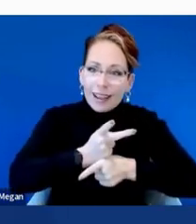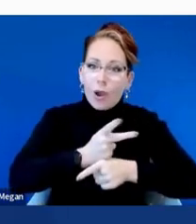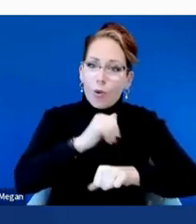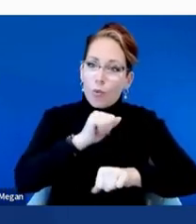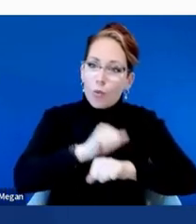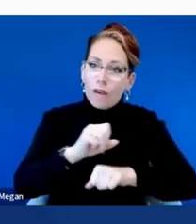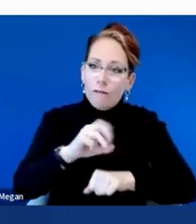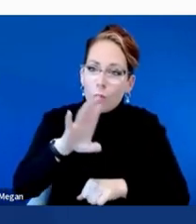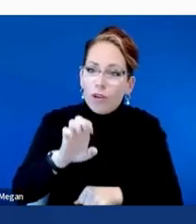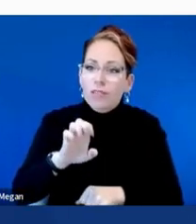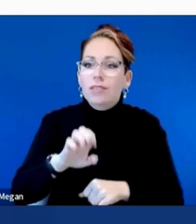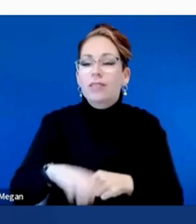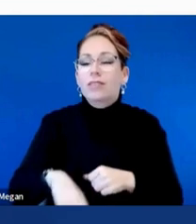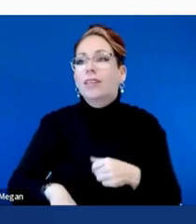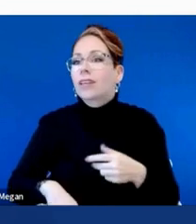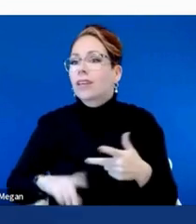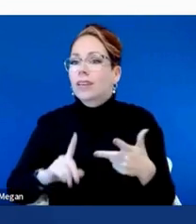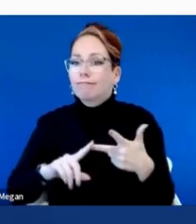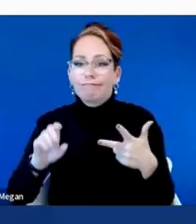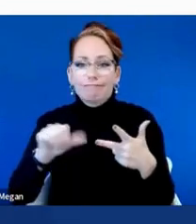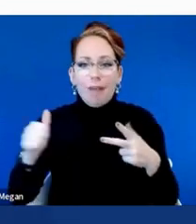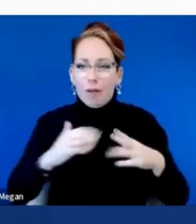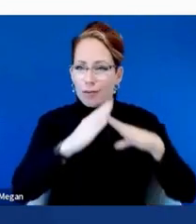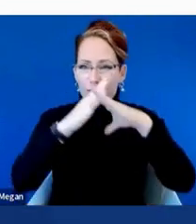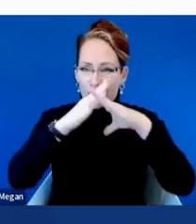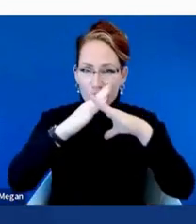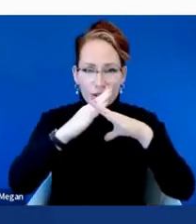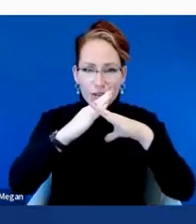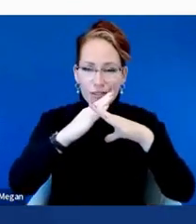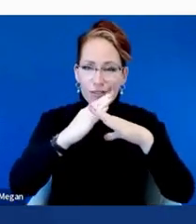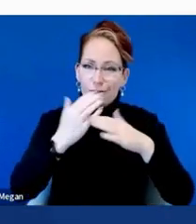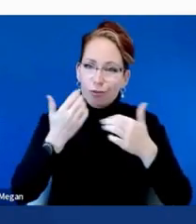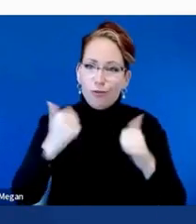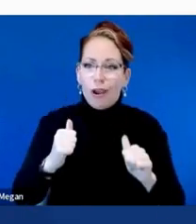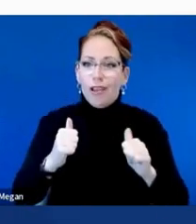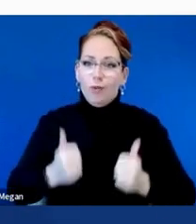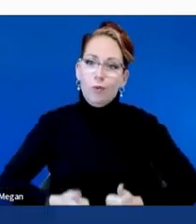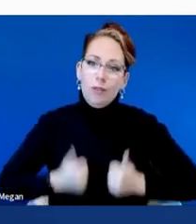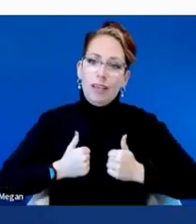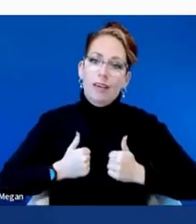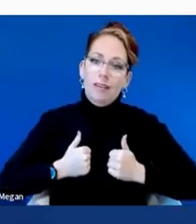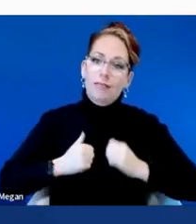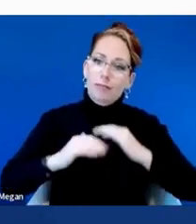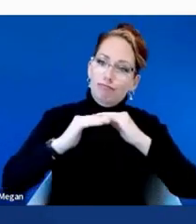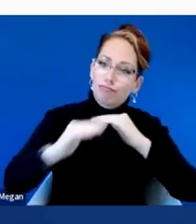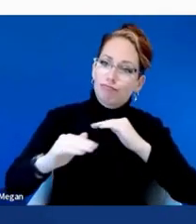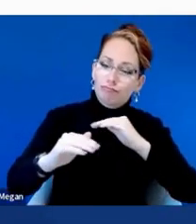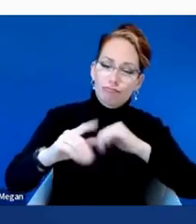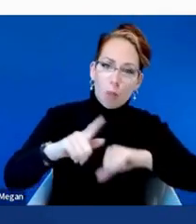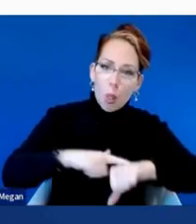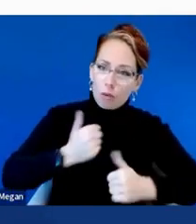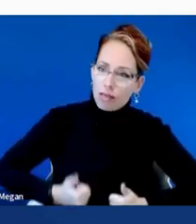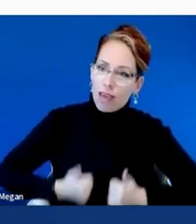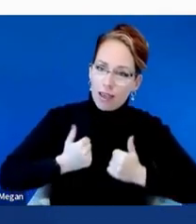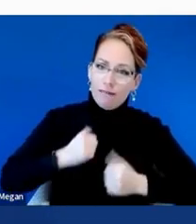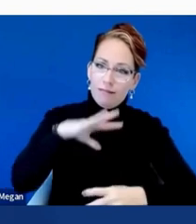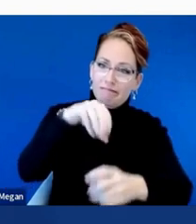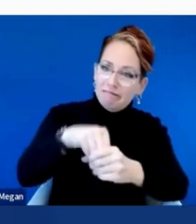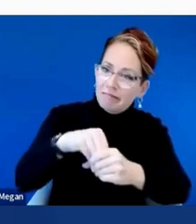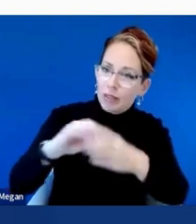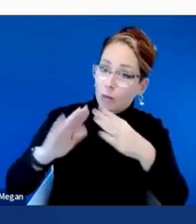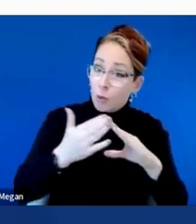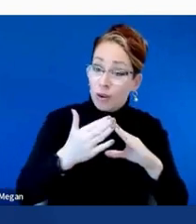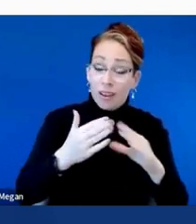and other barriers to living a long, sustainable life in the community. I'm proud to join and be a